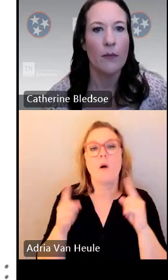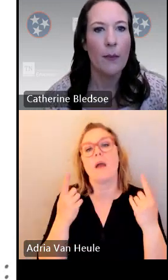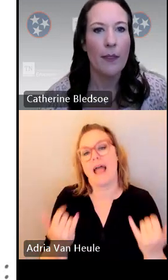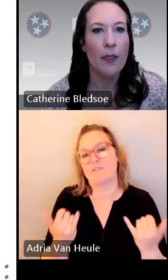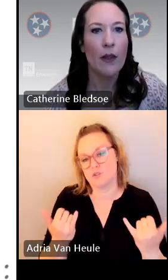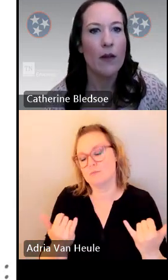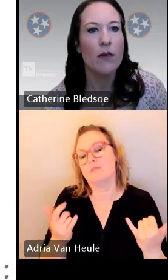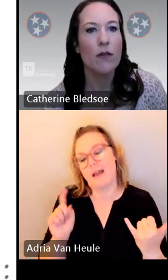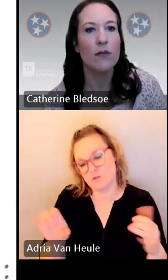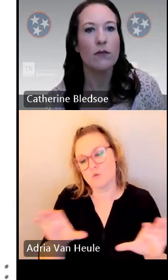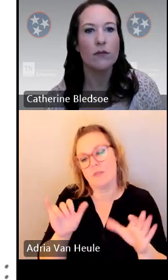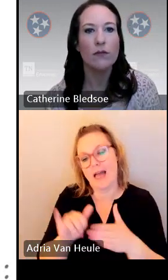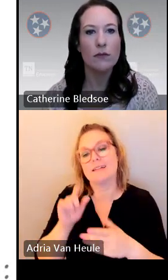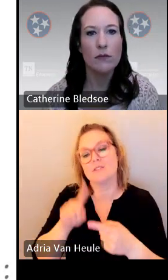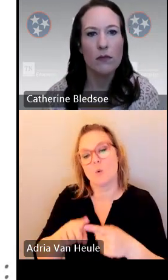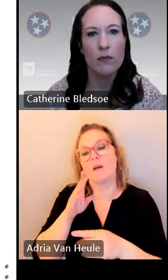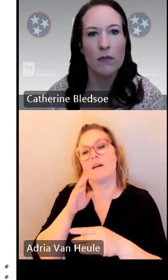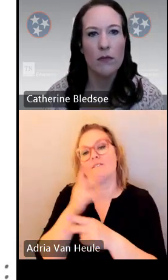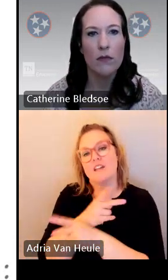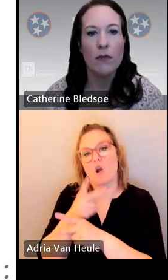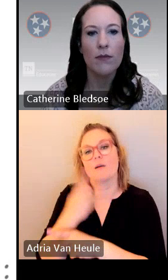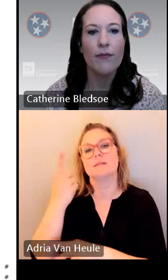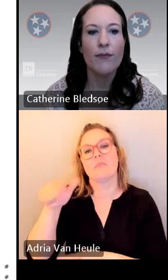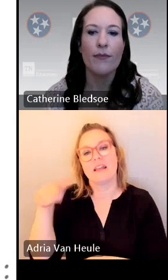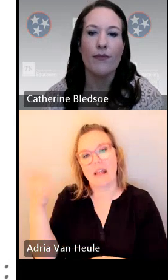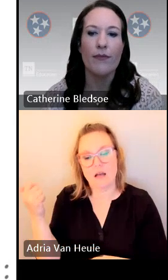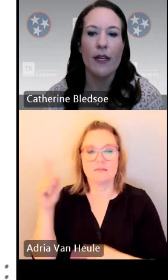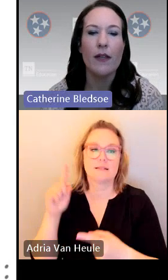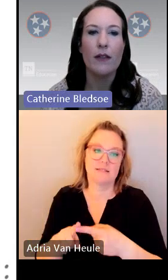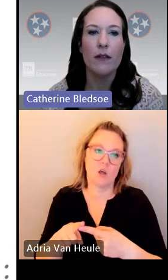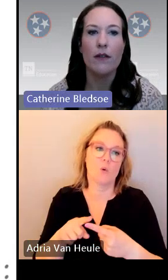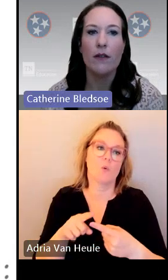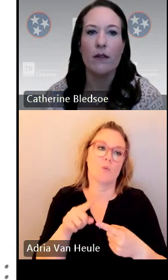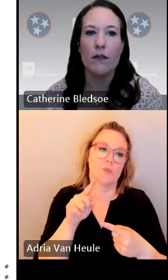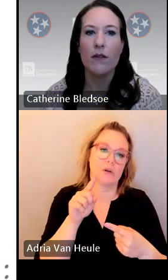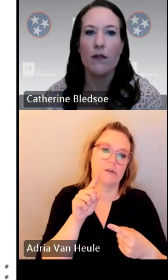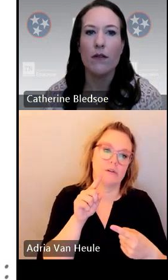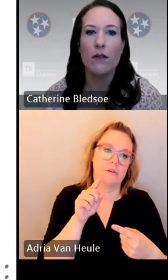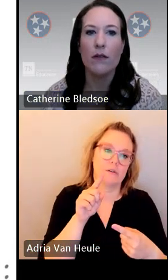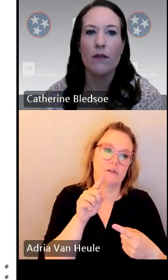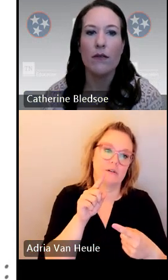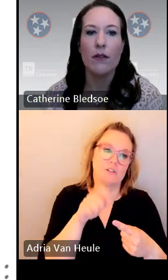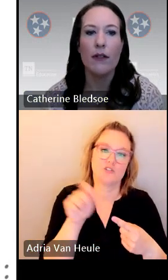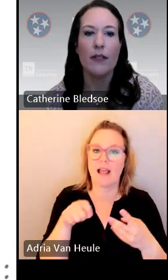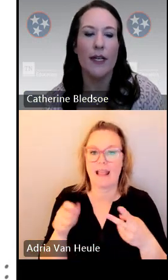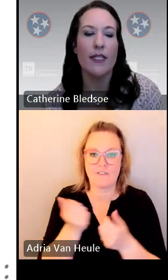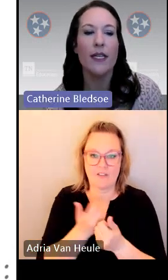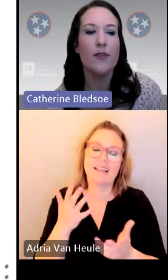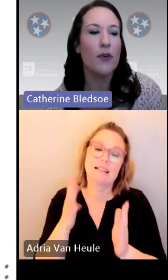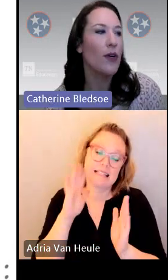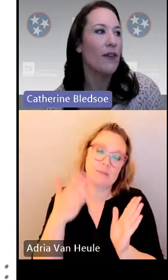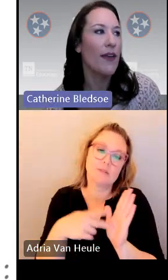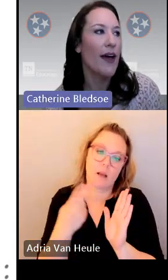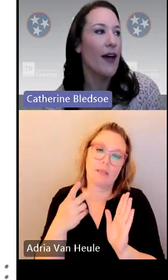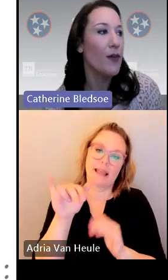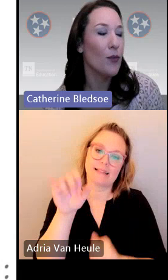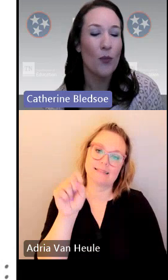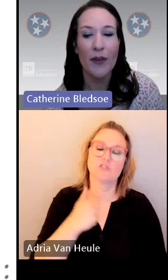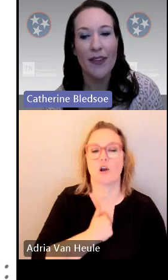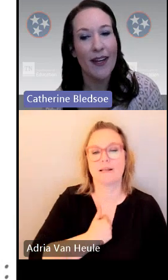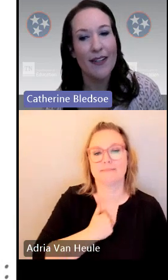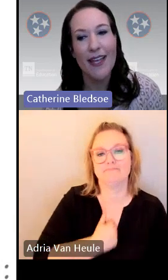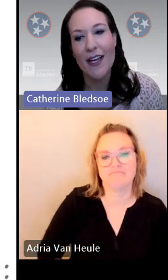figure out something else to make sure we've got everything squared away. So yes, it does feel like you're double entering. Sorry. Yes, thank you for clarifying